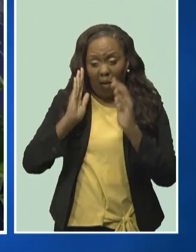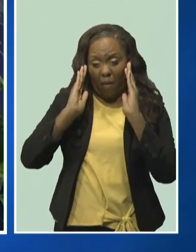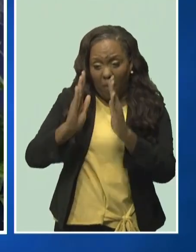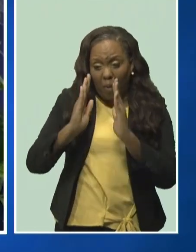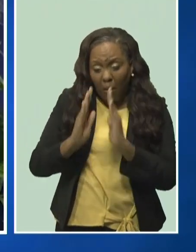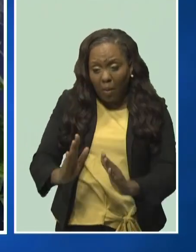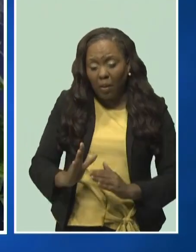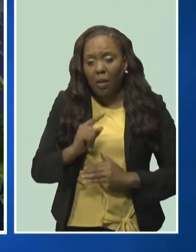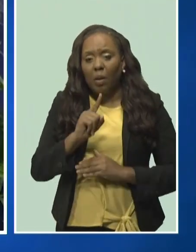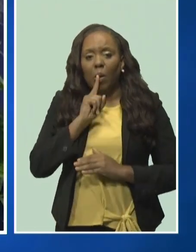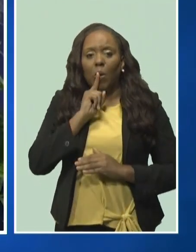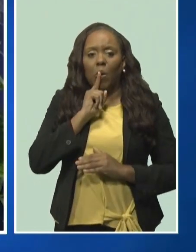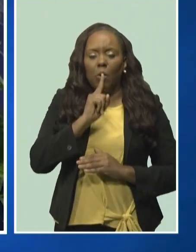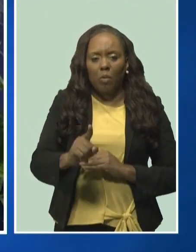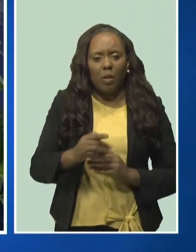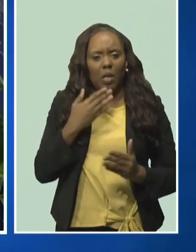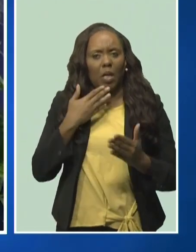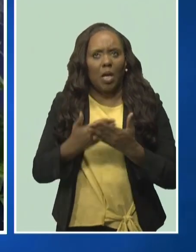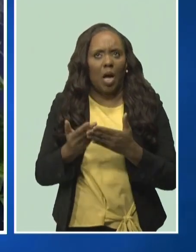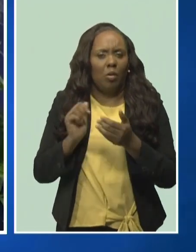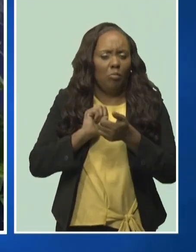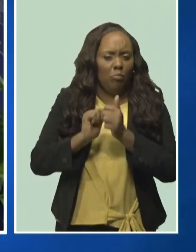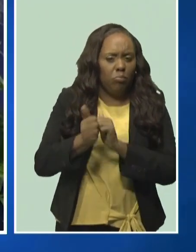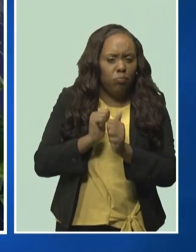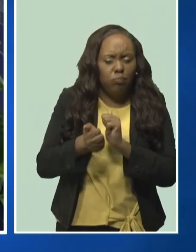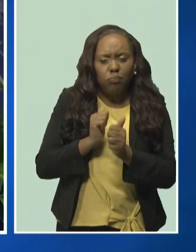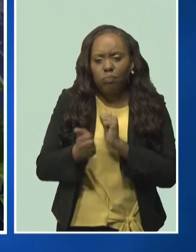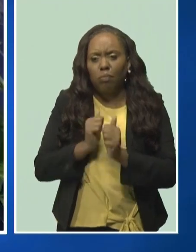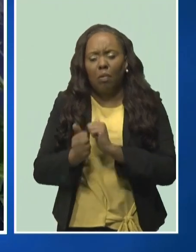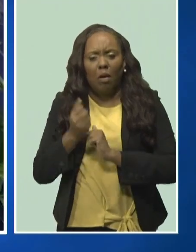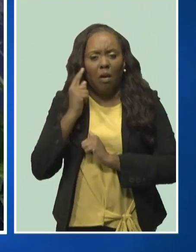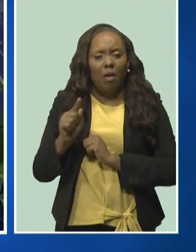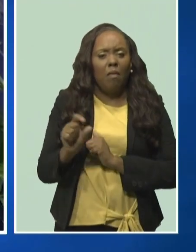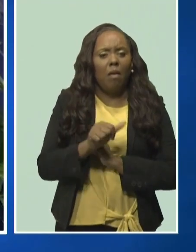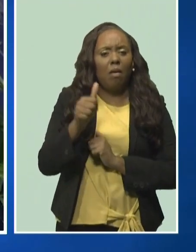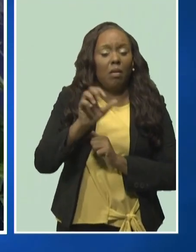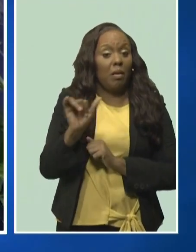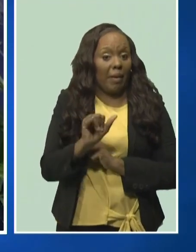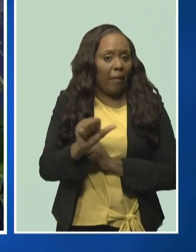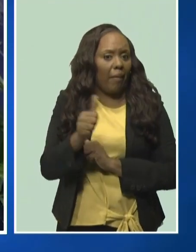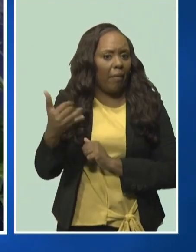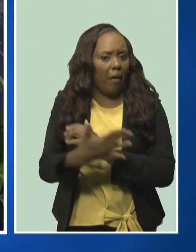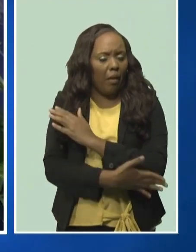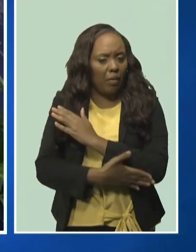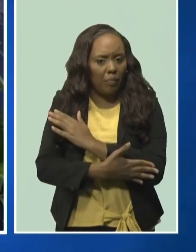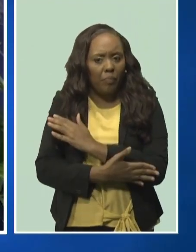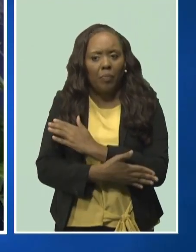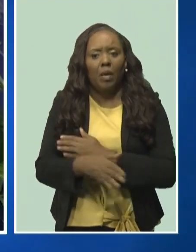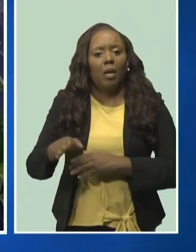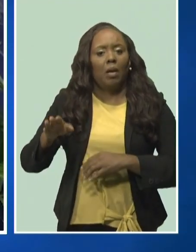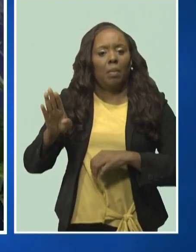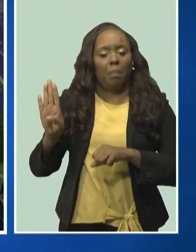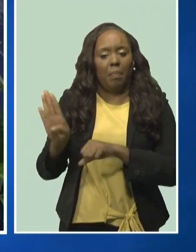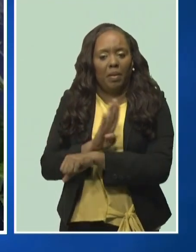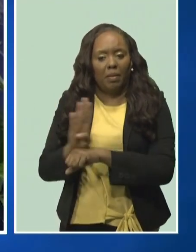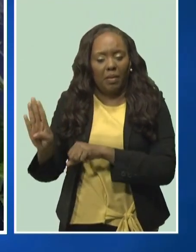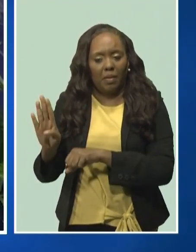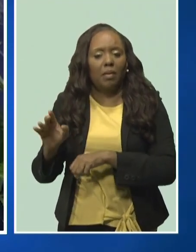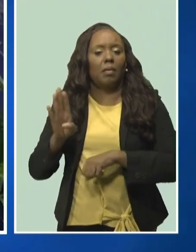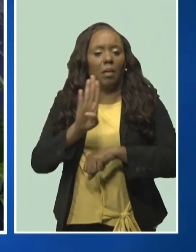and highly competitive in terms of other jurisdictions. That is where Business Barbados was